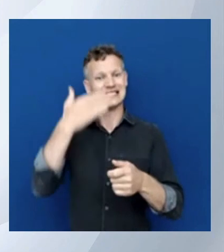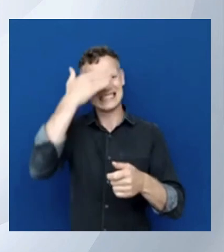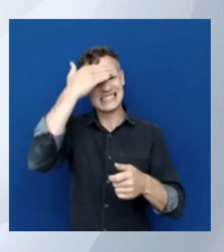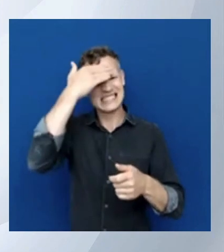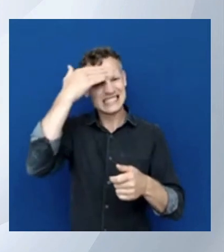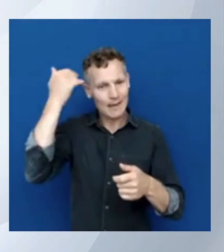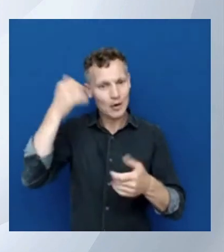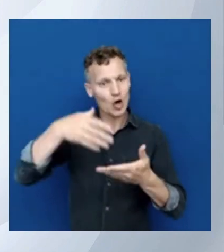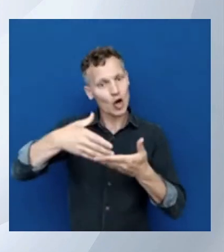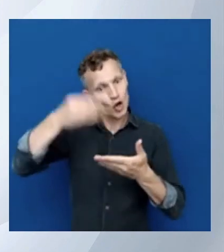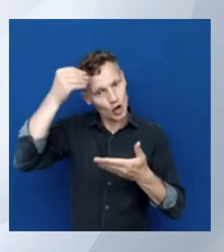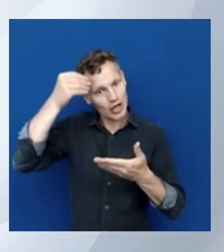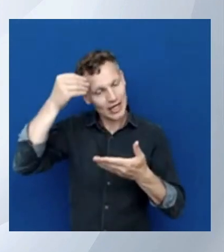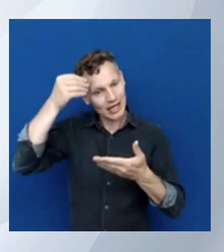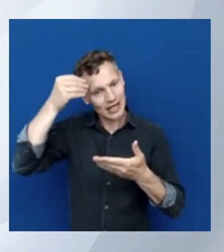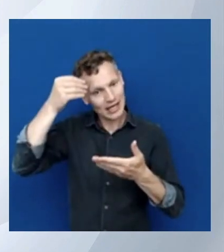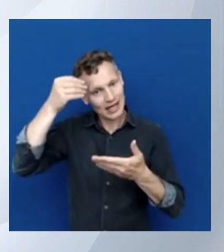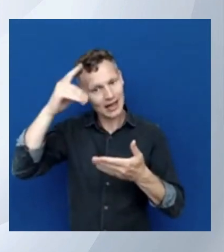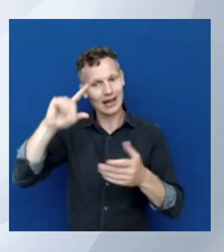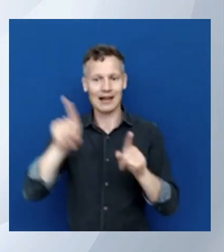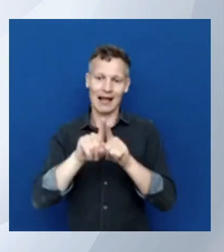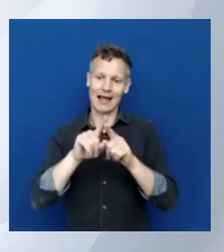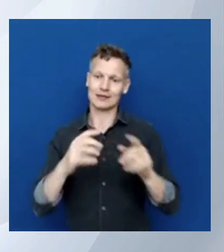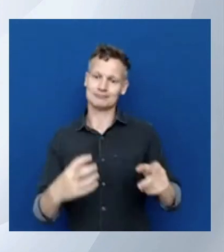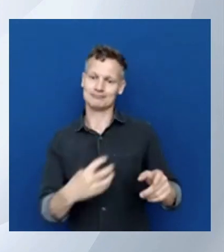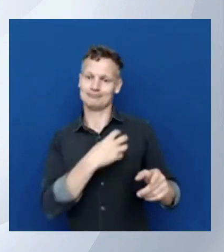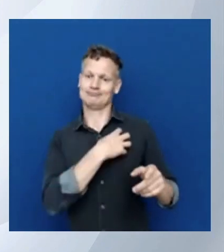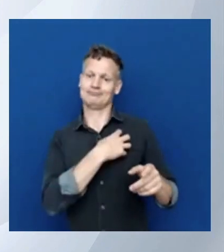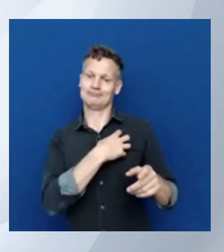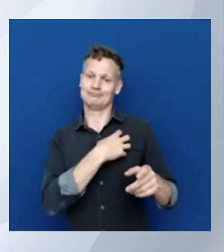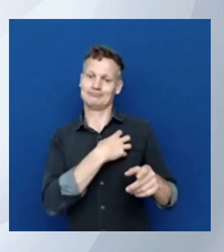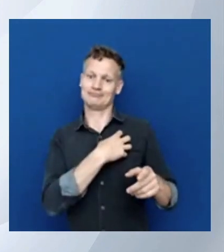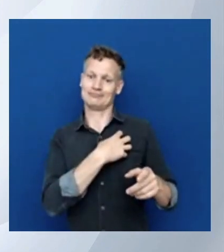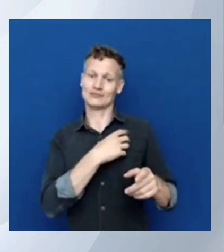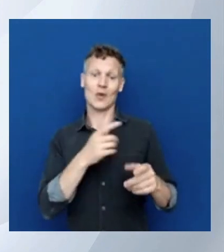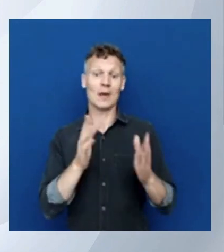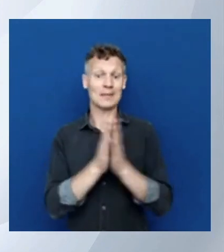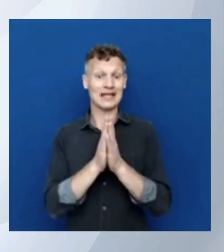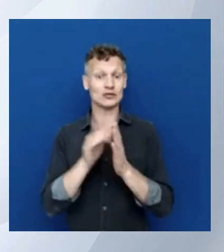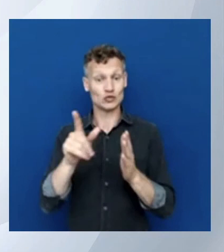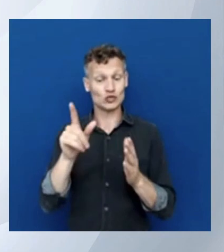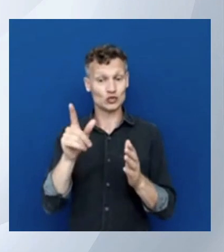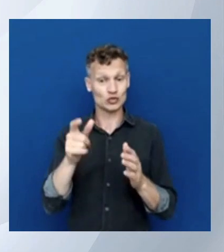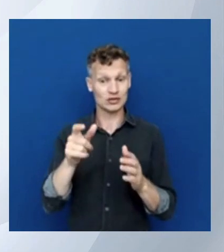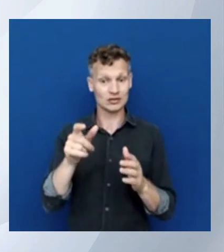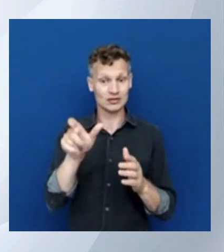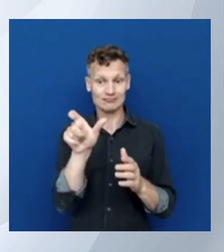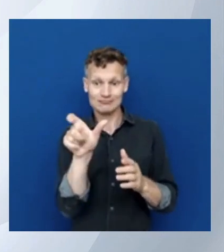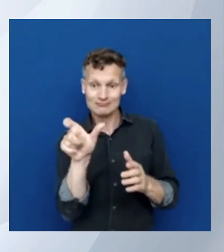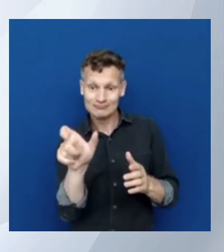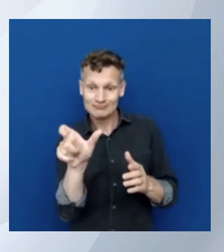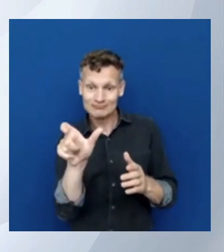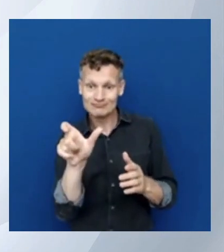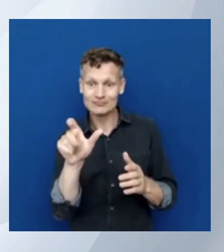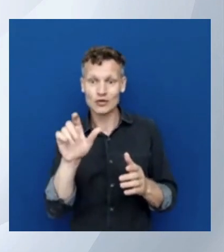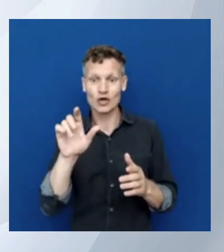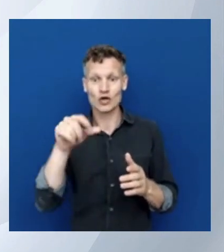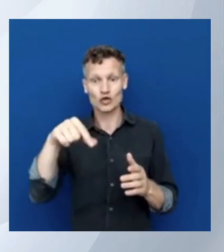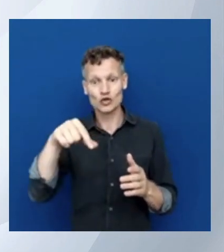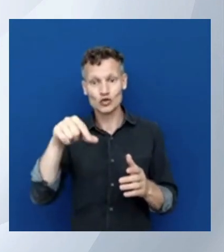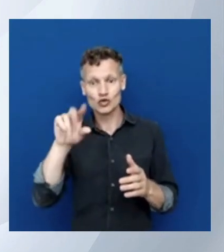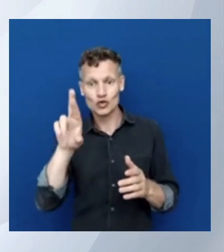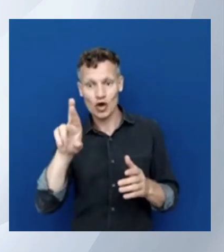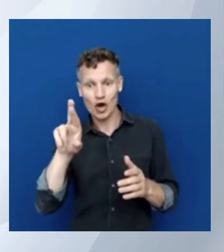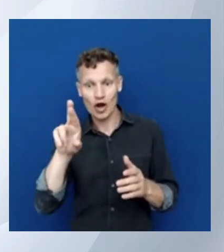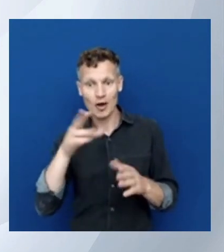this summer. So scan the QR code. It will be showed just before the break. And hope to see you